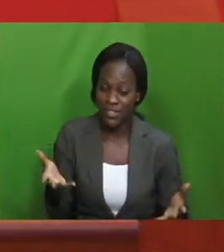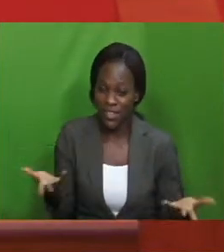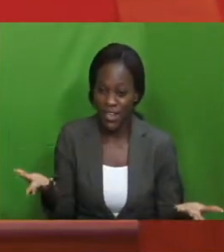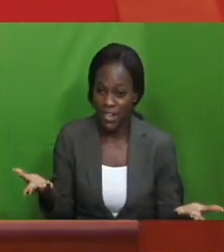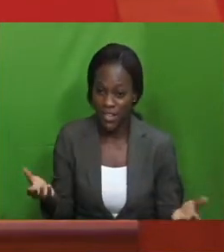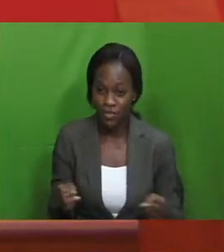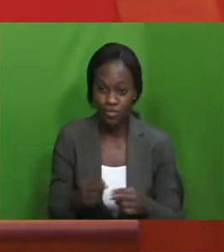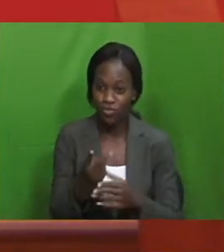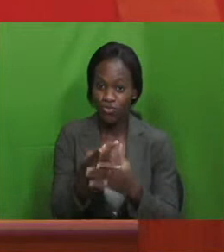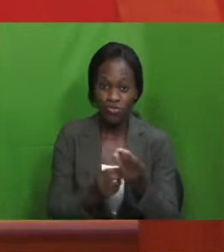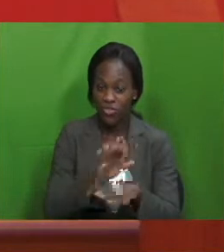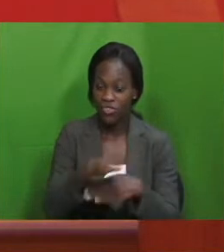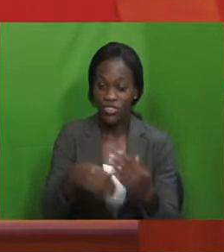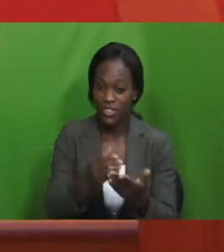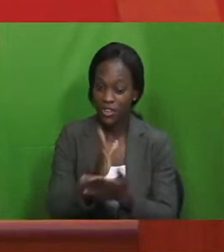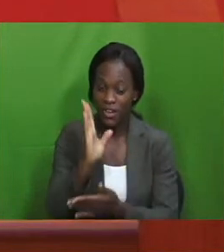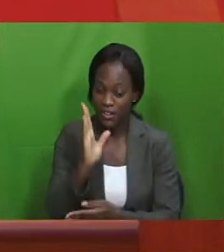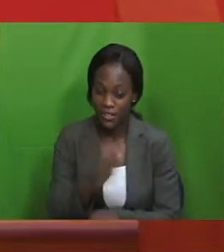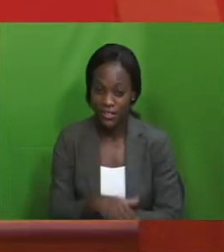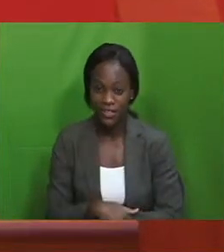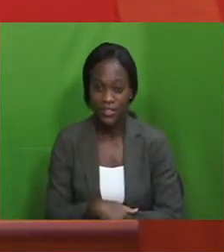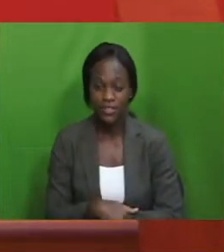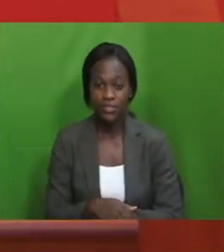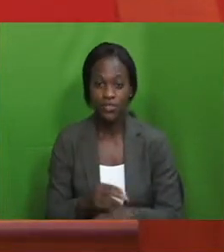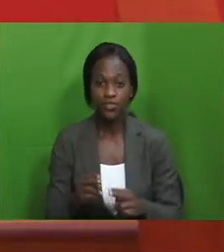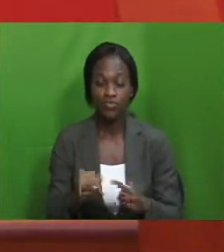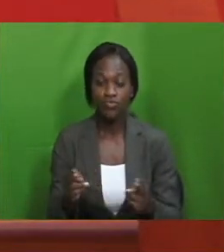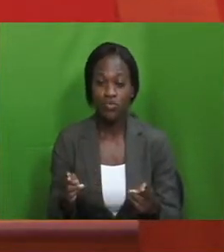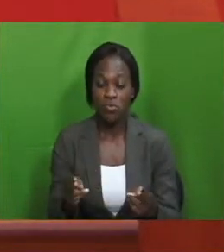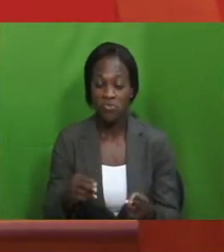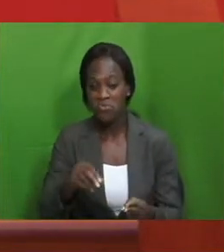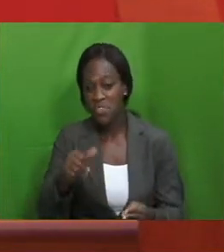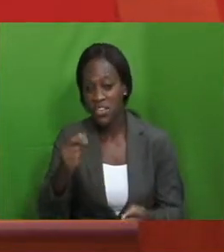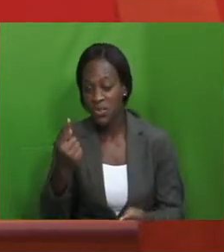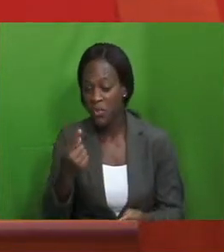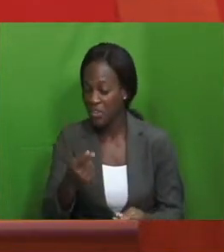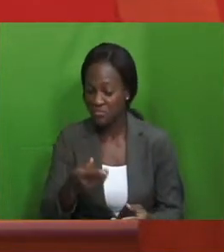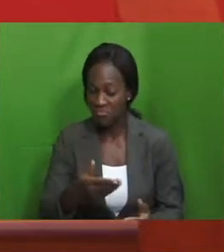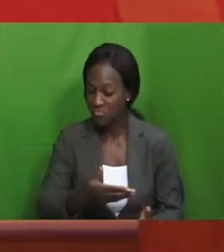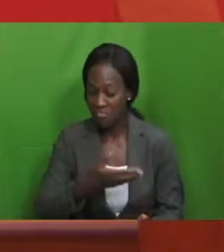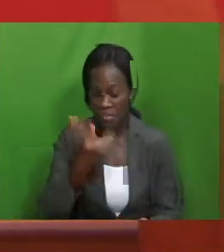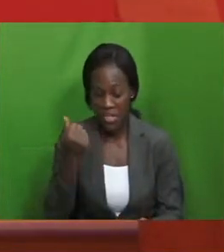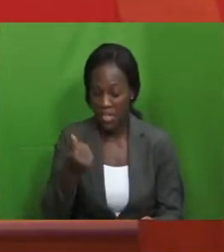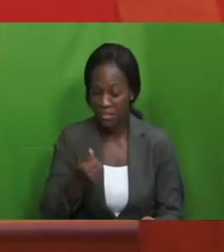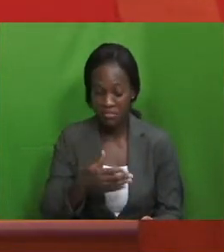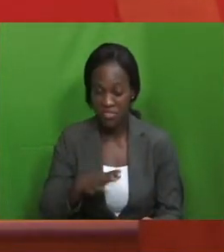both are right. And so we'll take either of them.